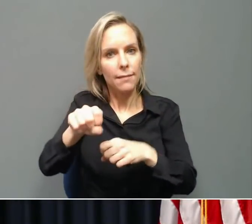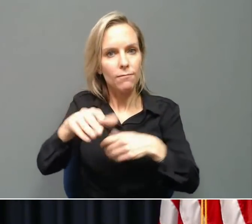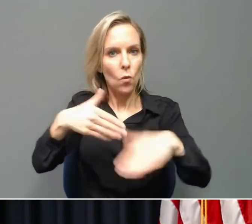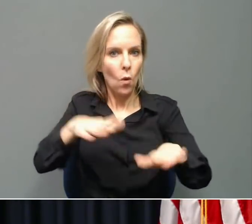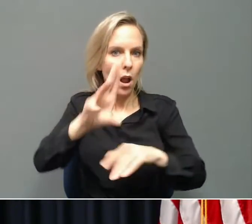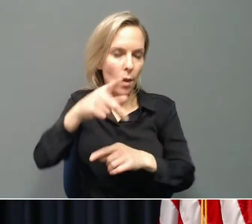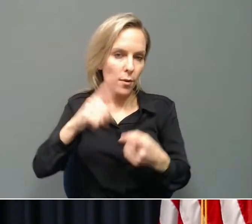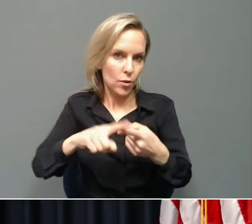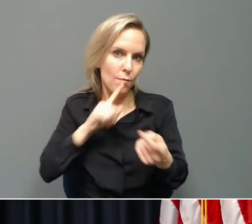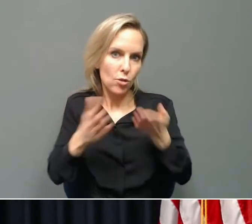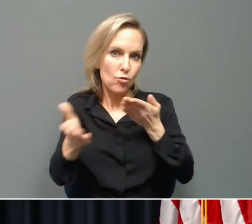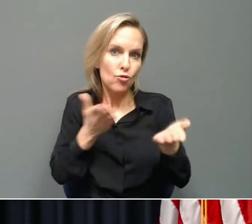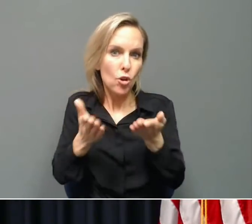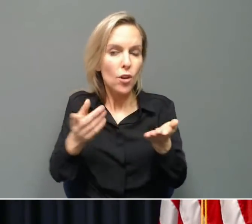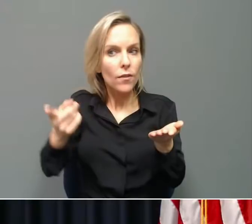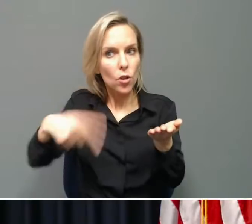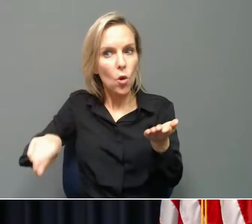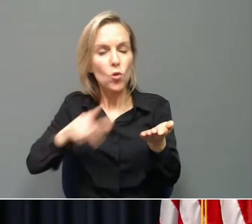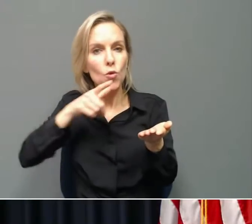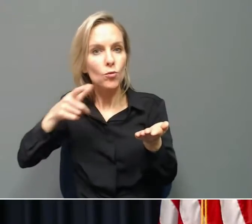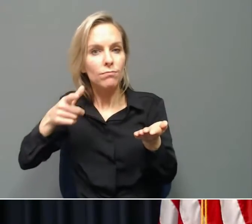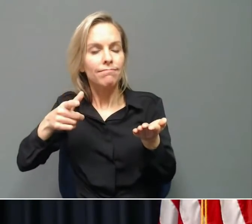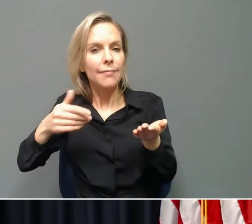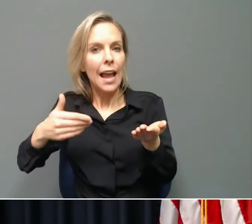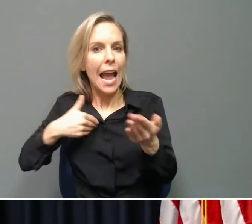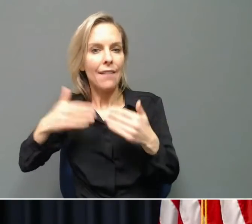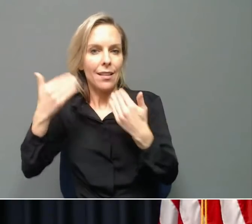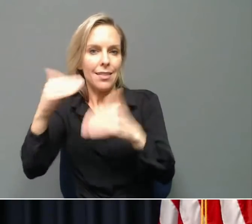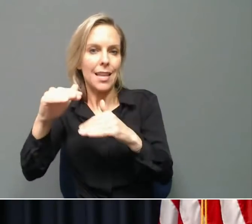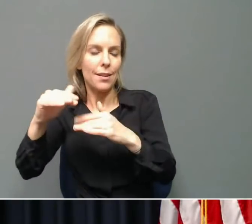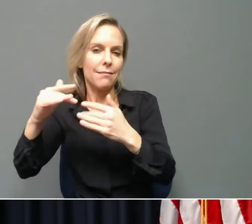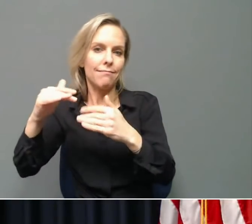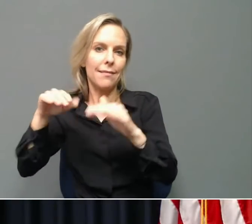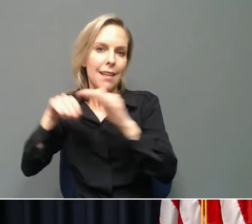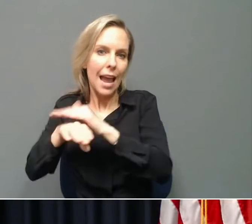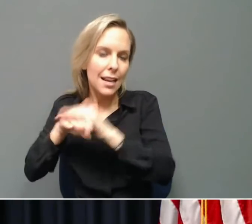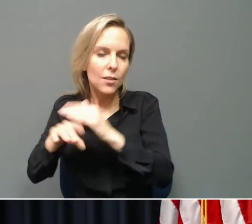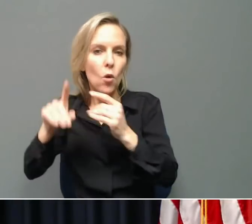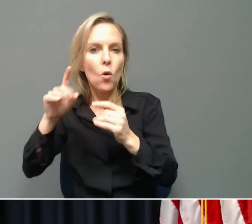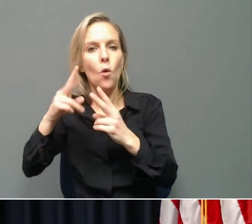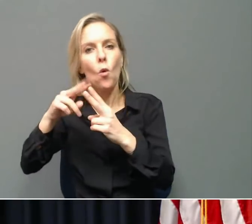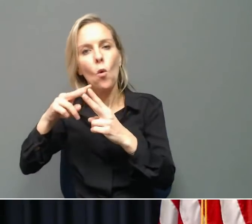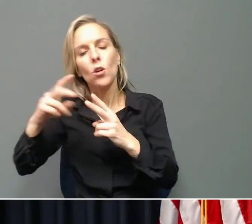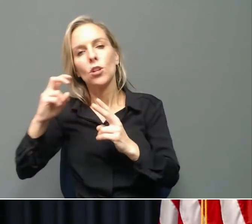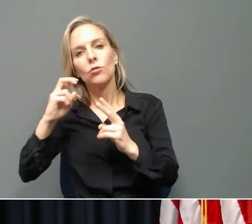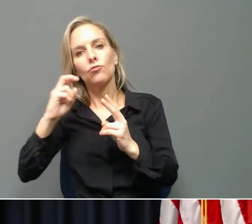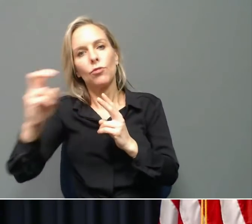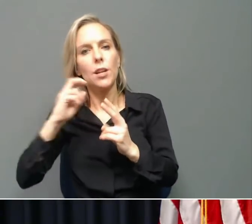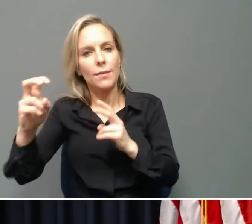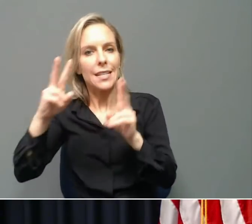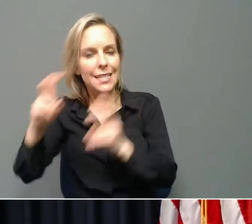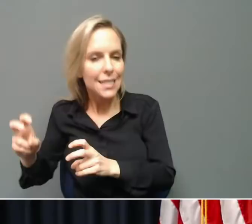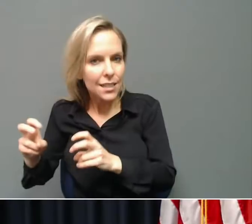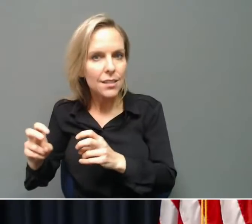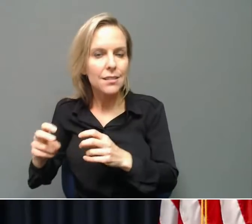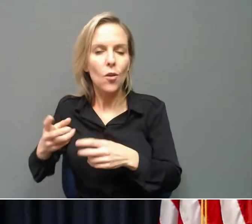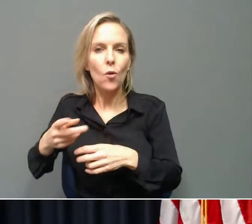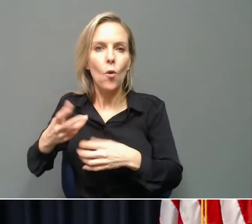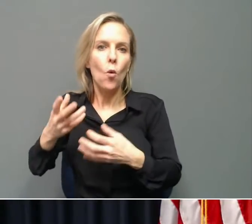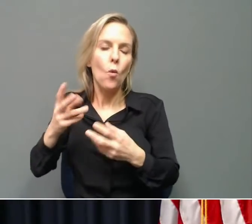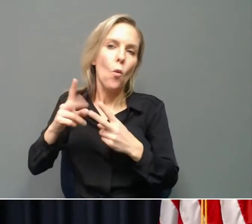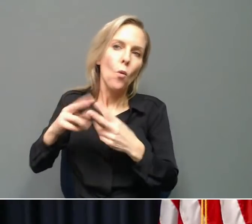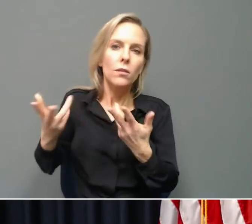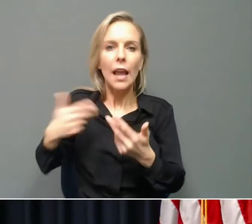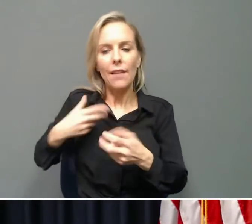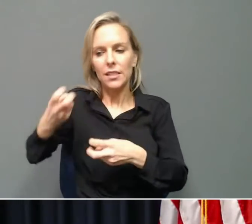the underserved, those that have transportation issues and or a harder time getting